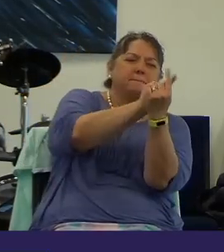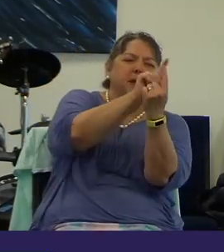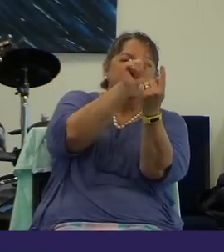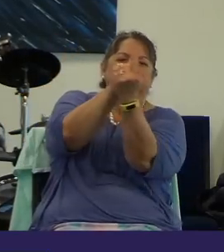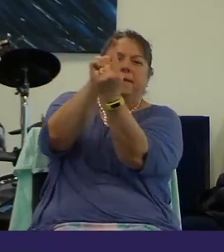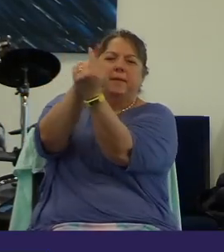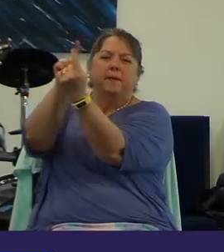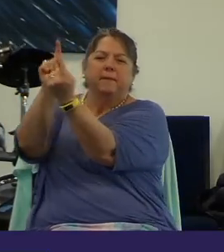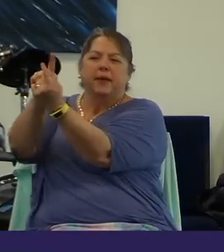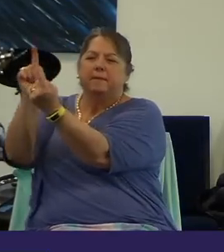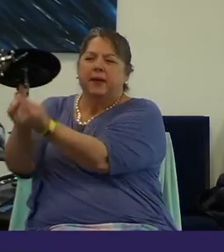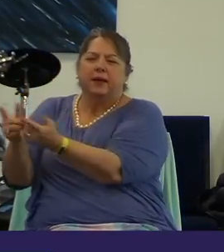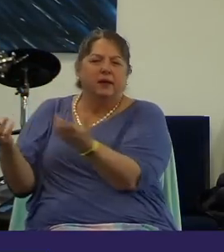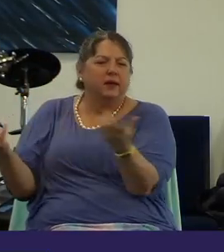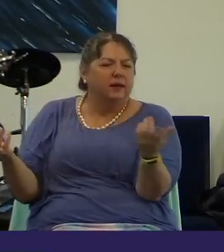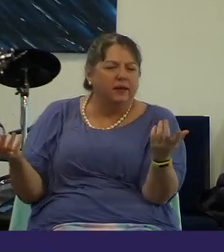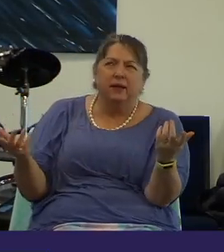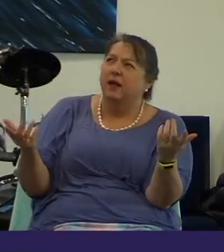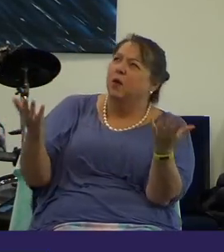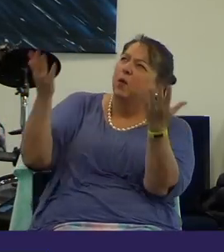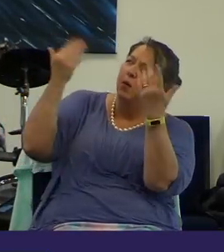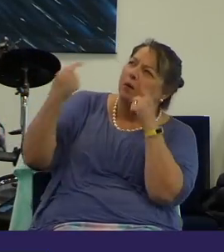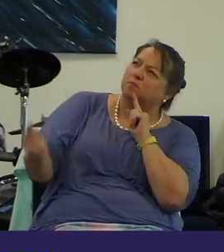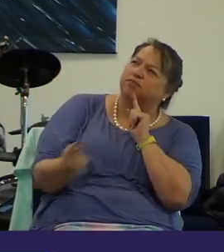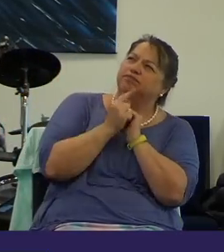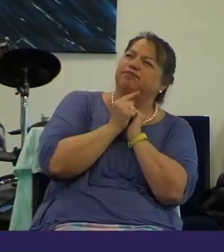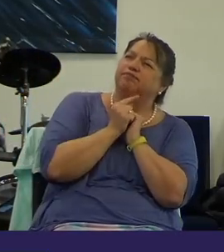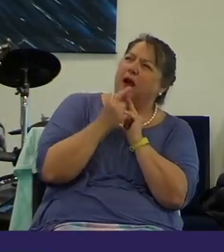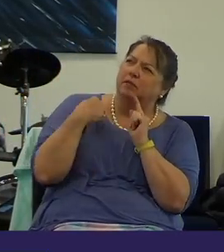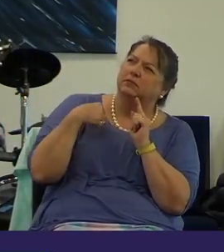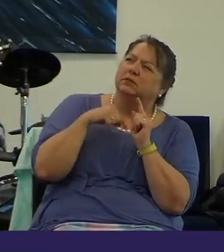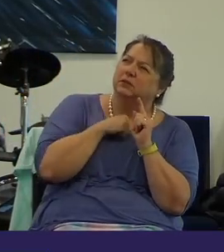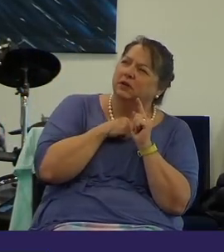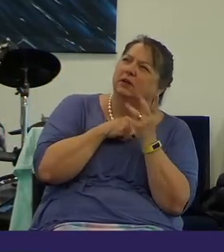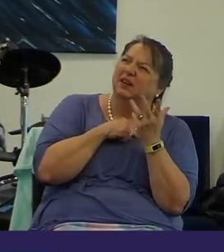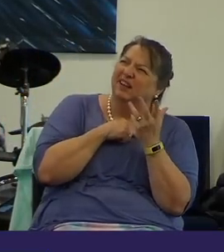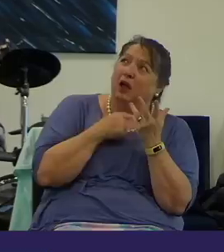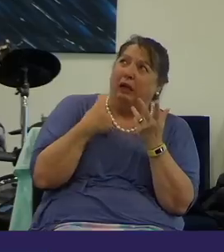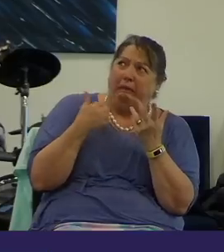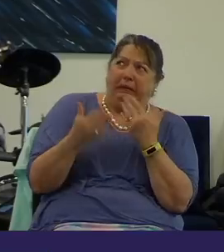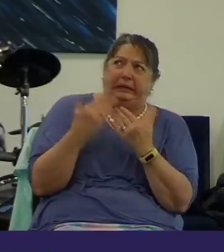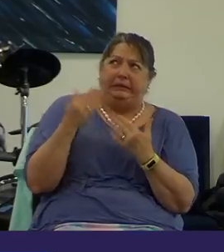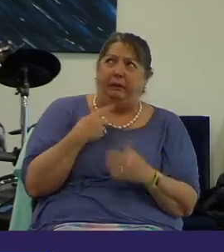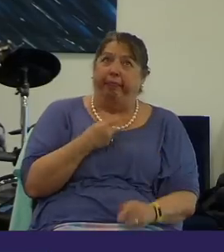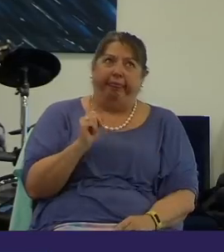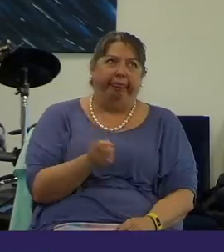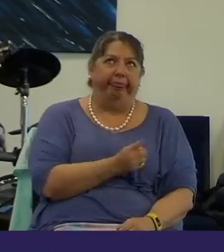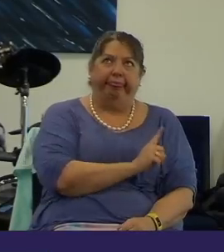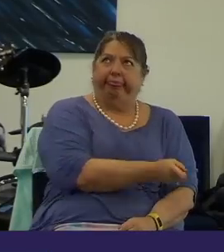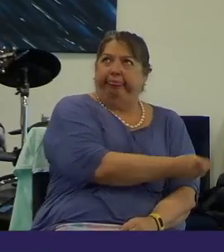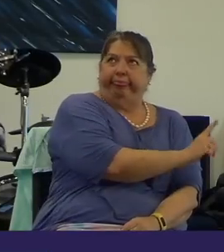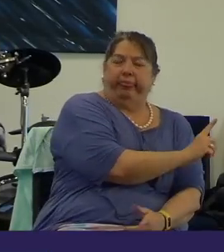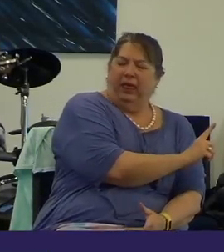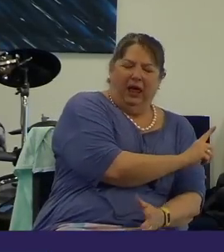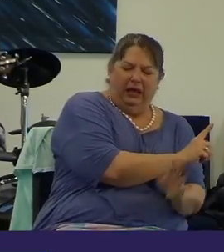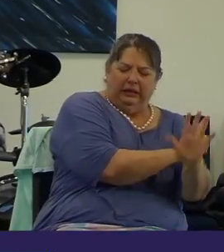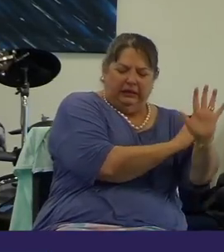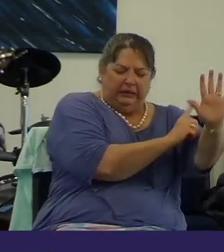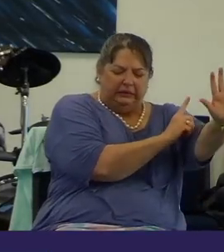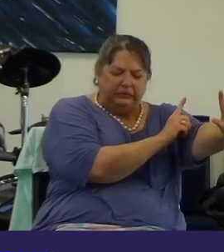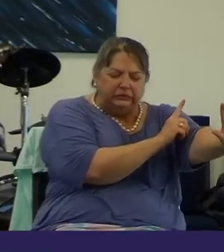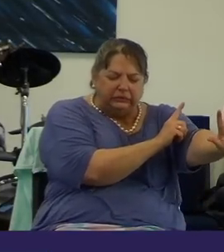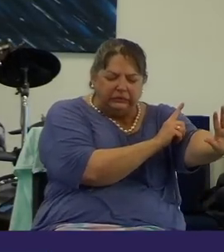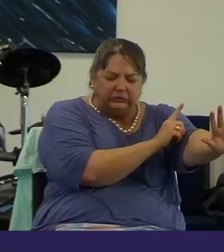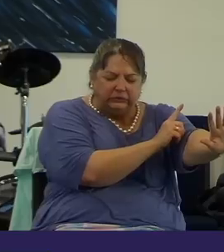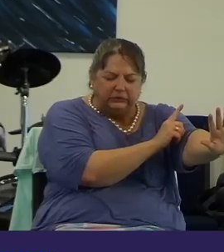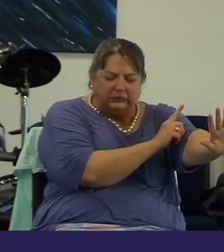meet us? Would you meet us where we're at? Jesus, we're so quick to wander. We live in a world that sight is